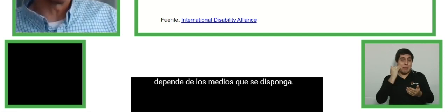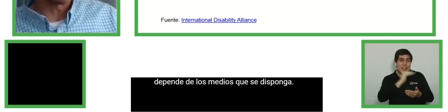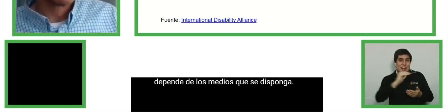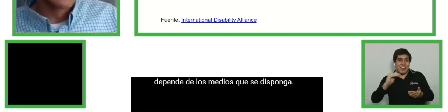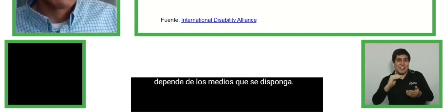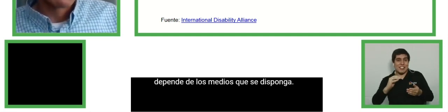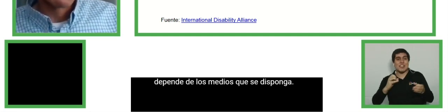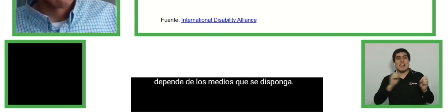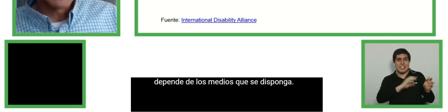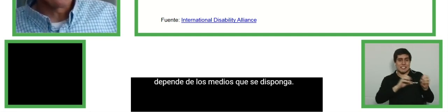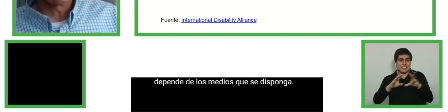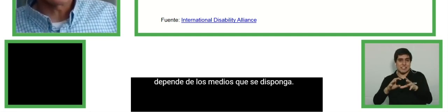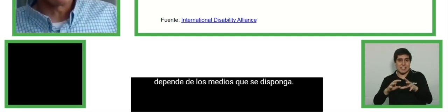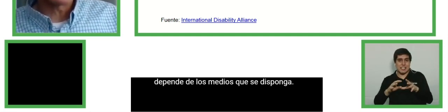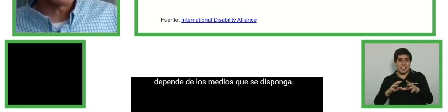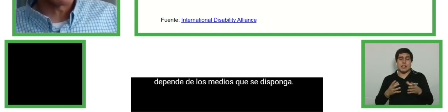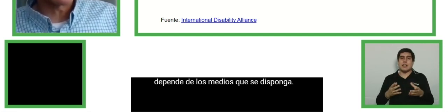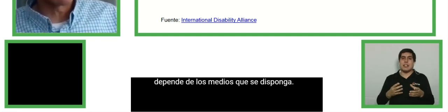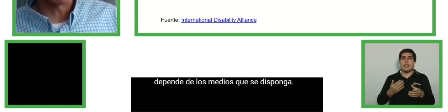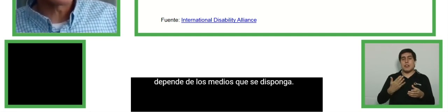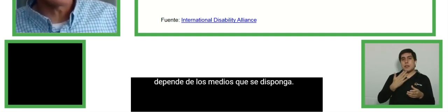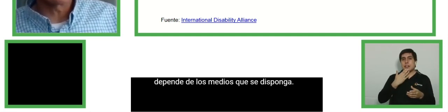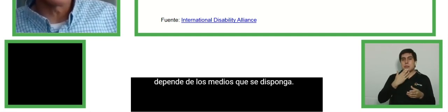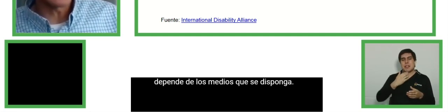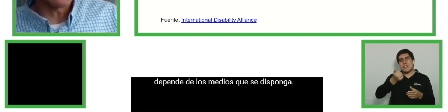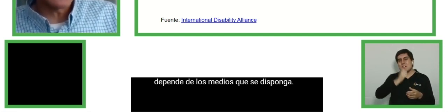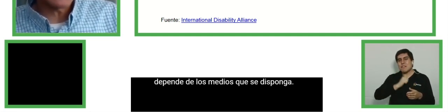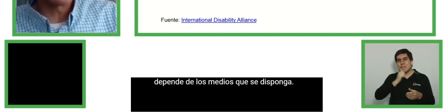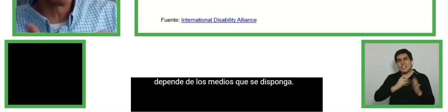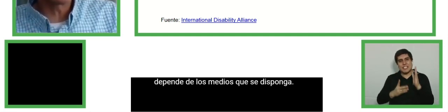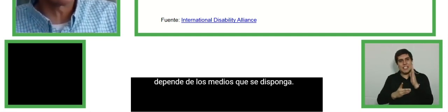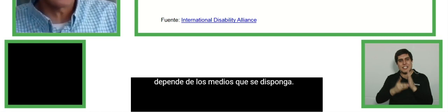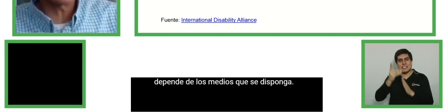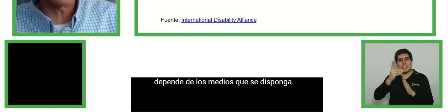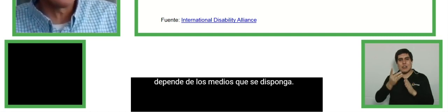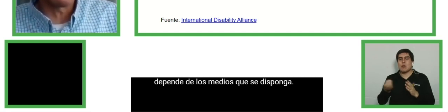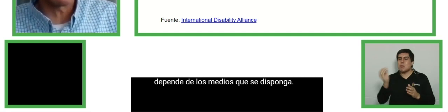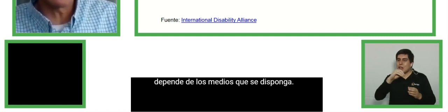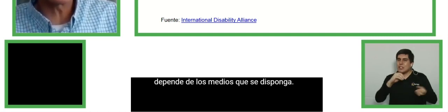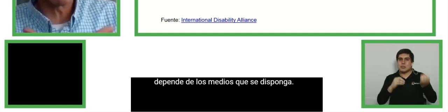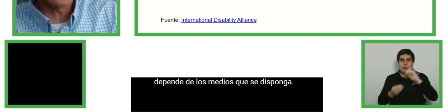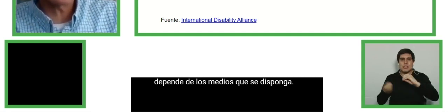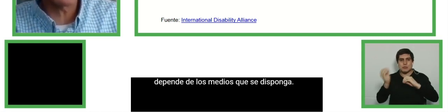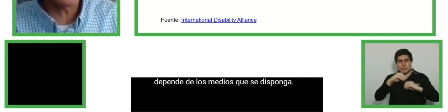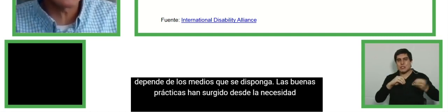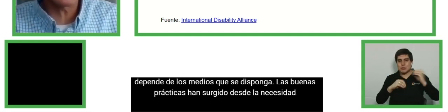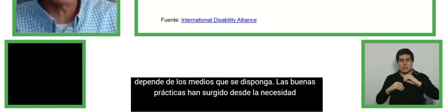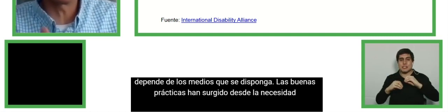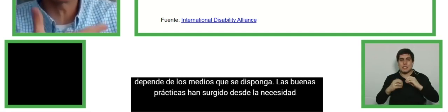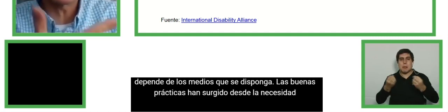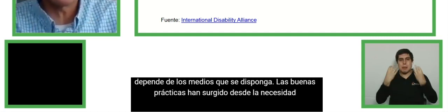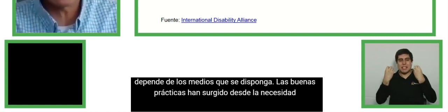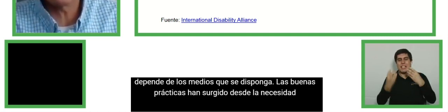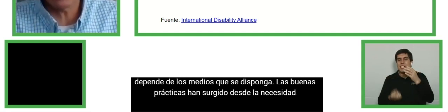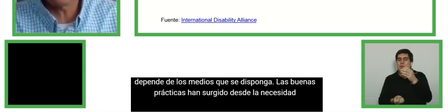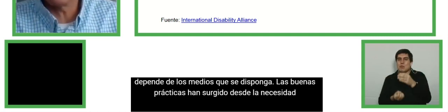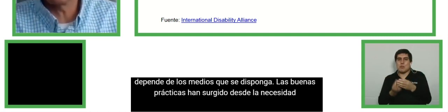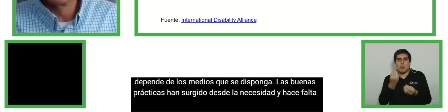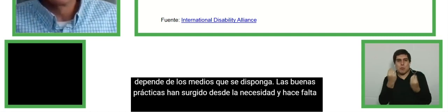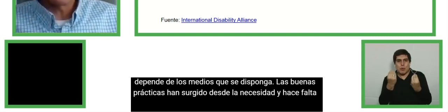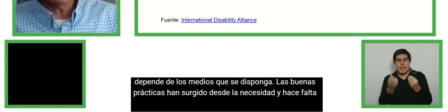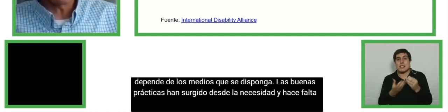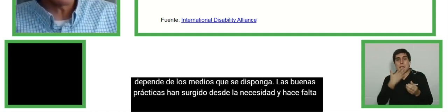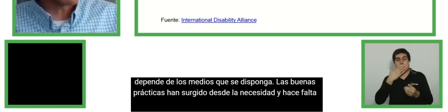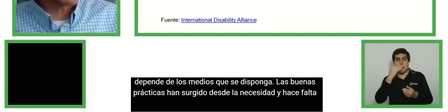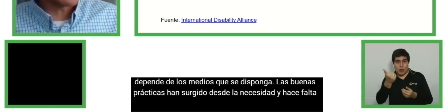But I think that we really need to develop them further and develop more best practices in order to say,